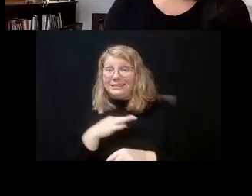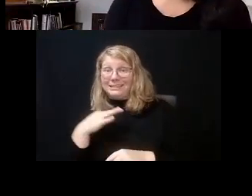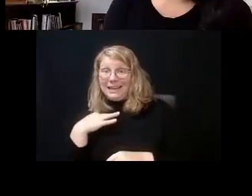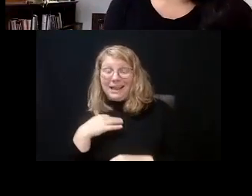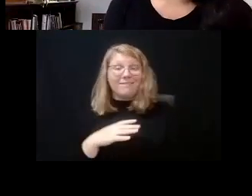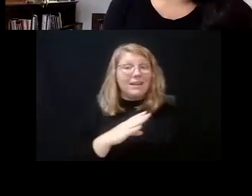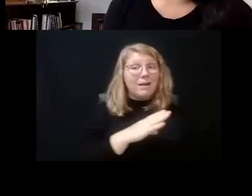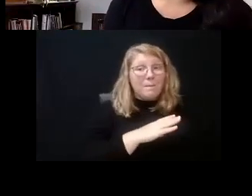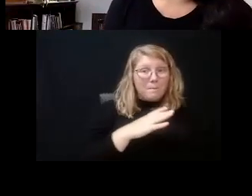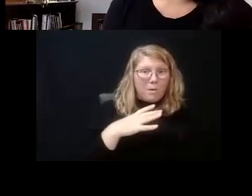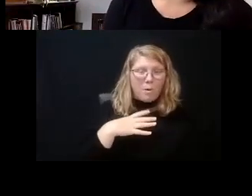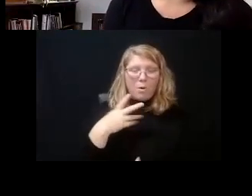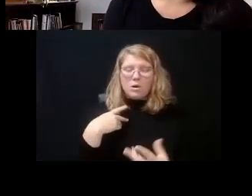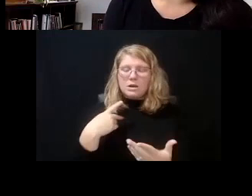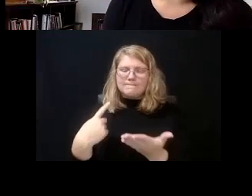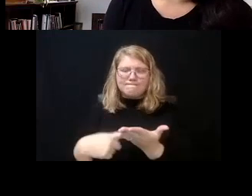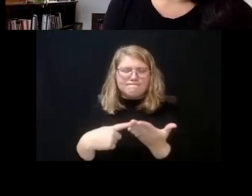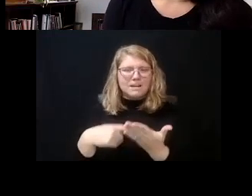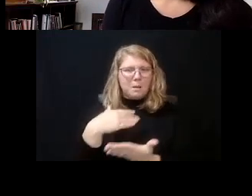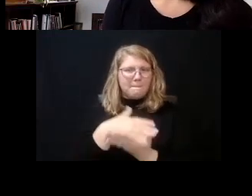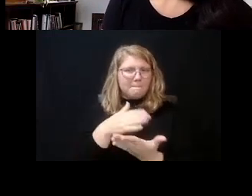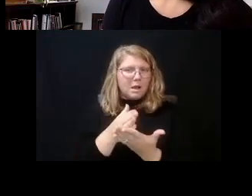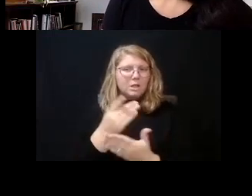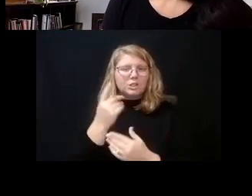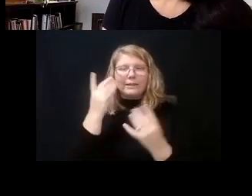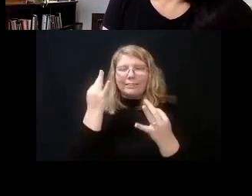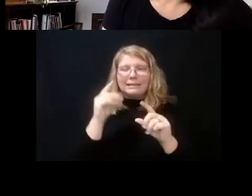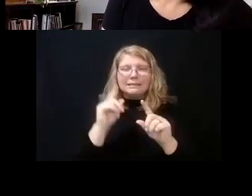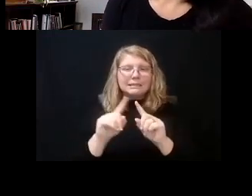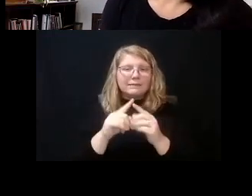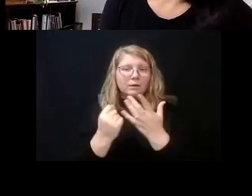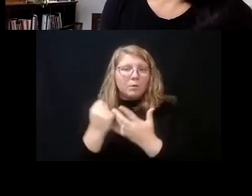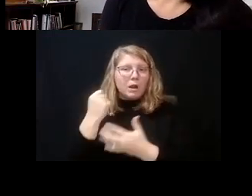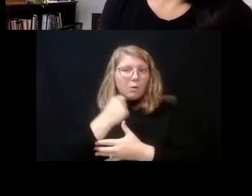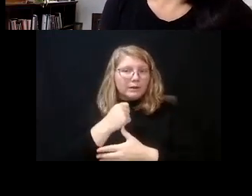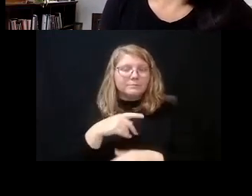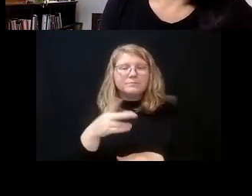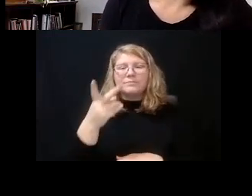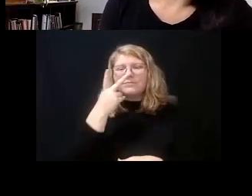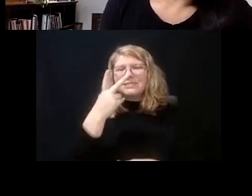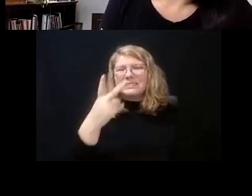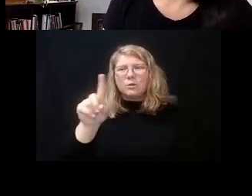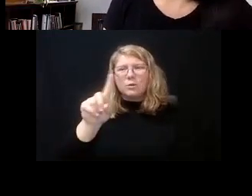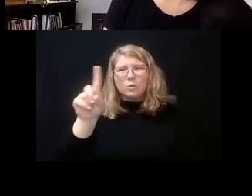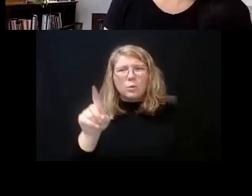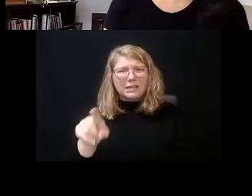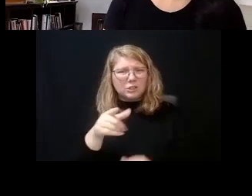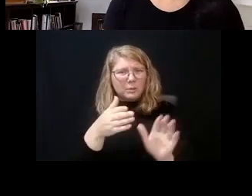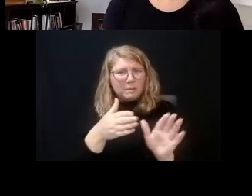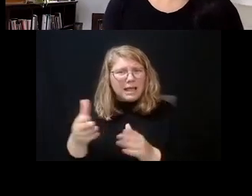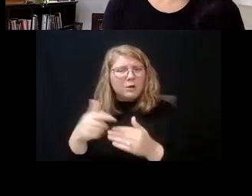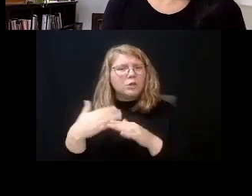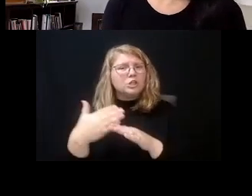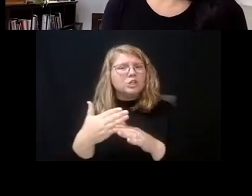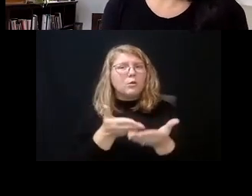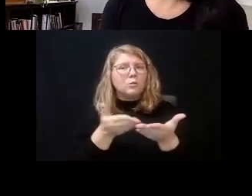into the budget process thinking about those priorities. I do see this question about, are you going to share resources on how to